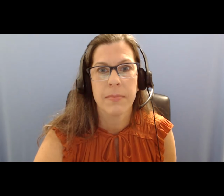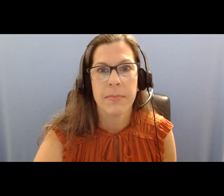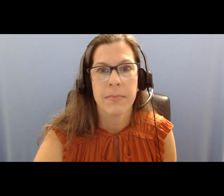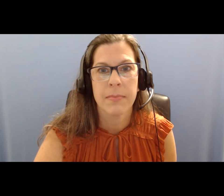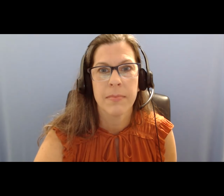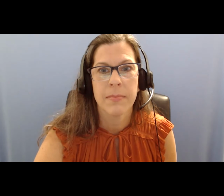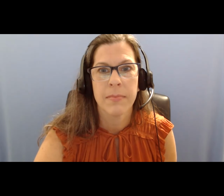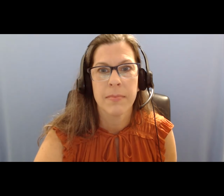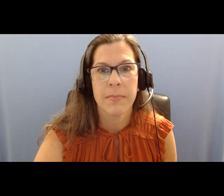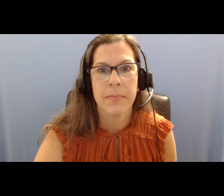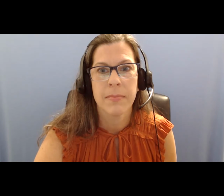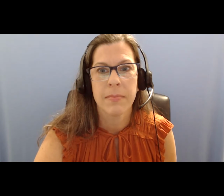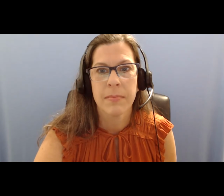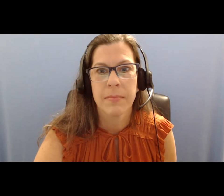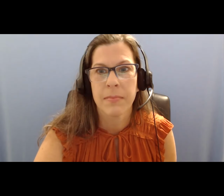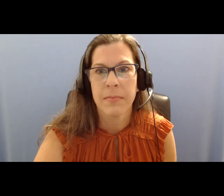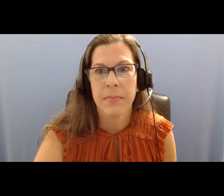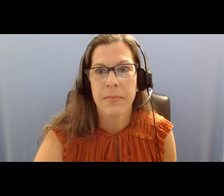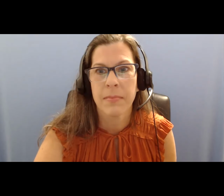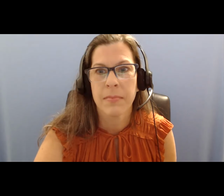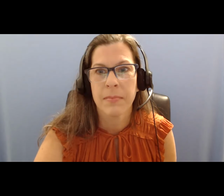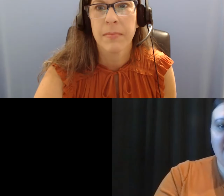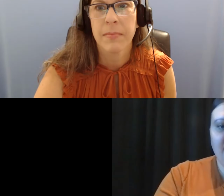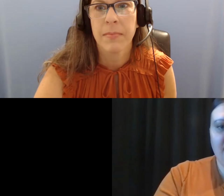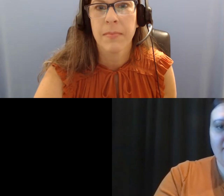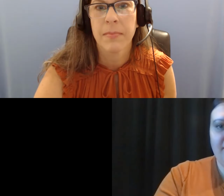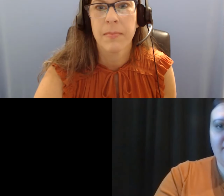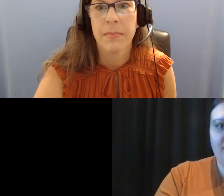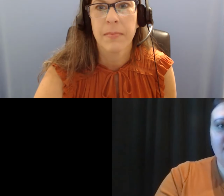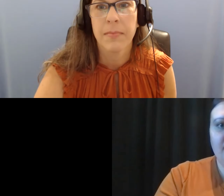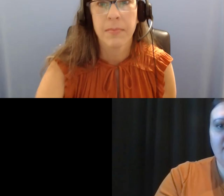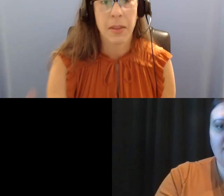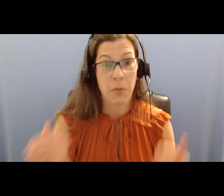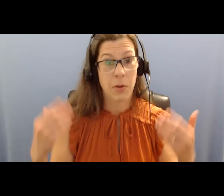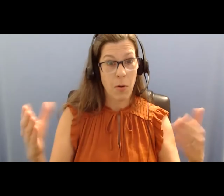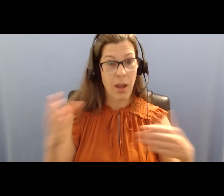All right, I am gonna go ahead and share my screen.